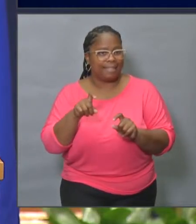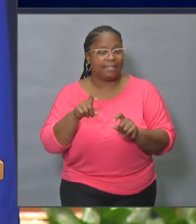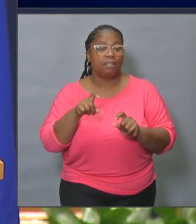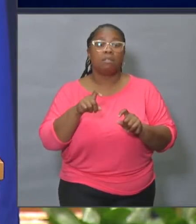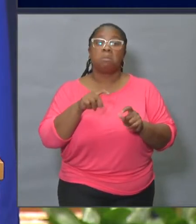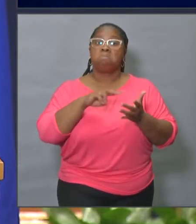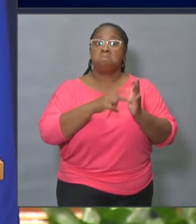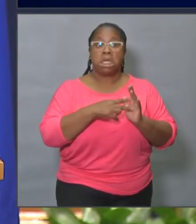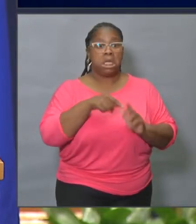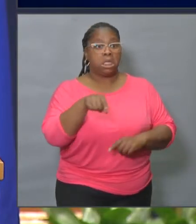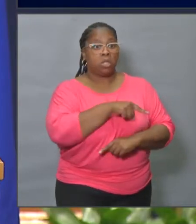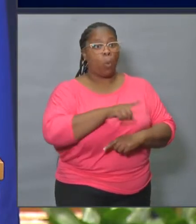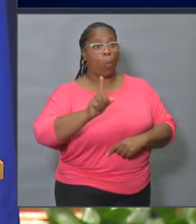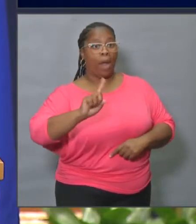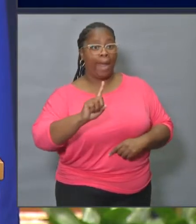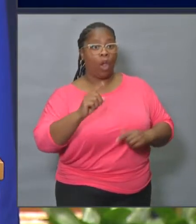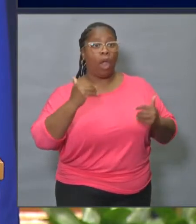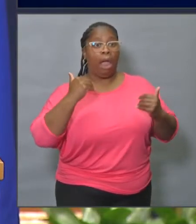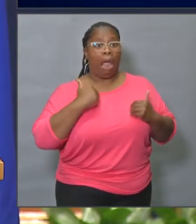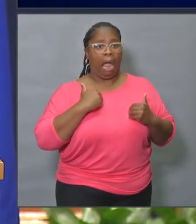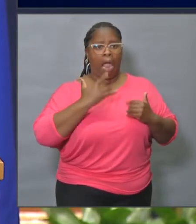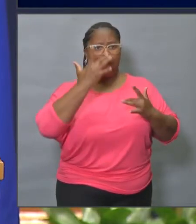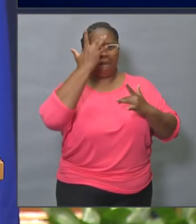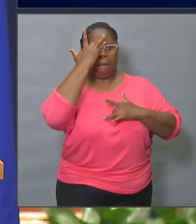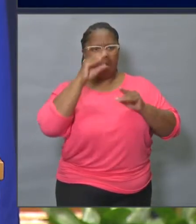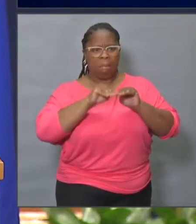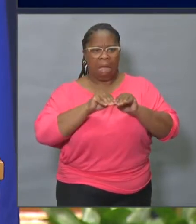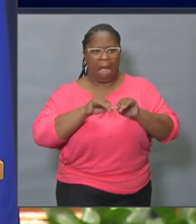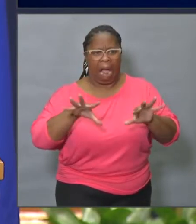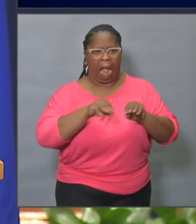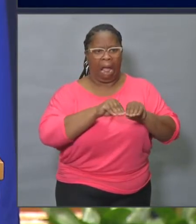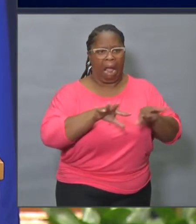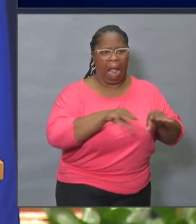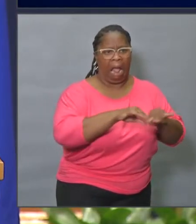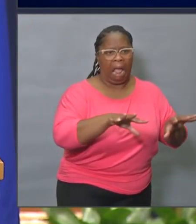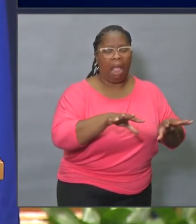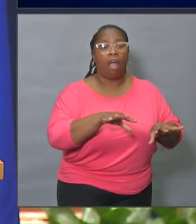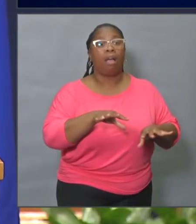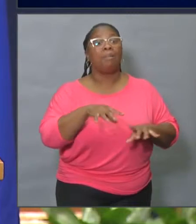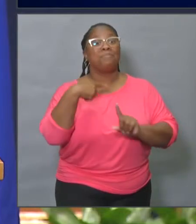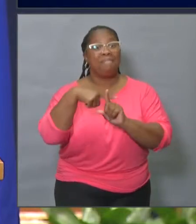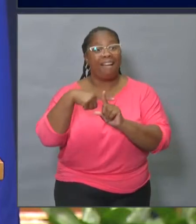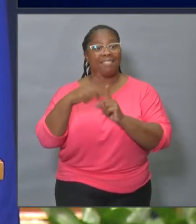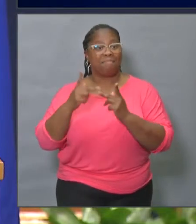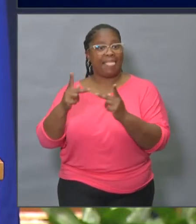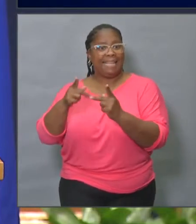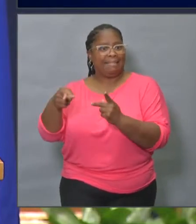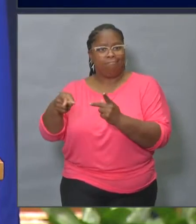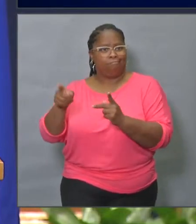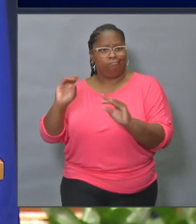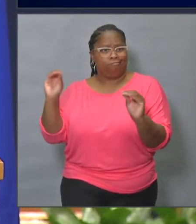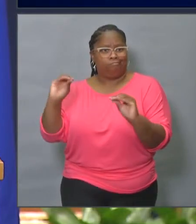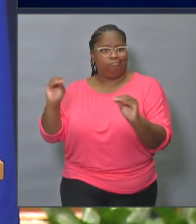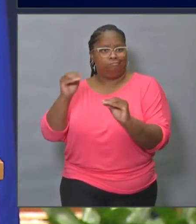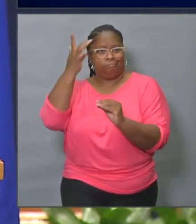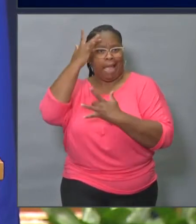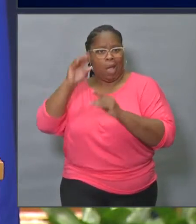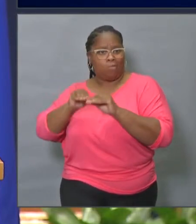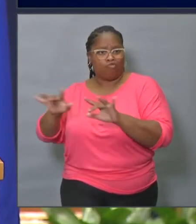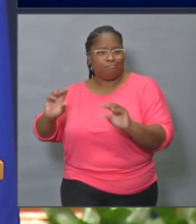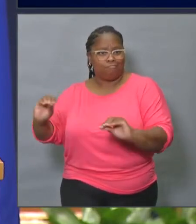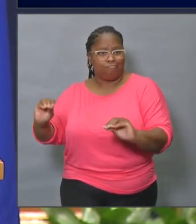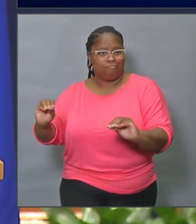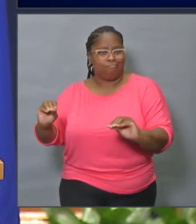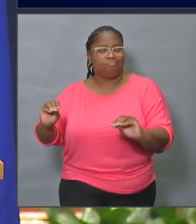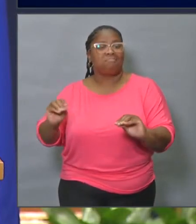had outbreaks and facilities that have not yet had any outbreaks. And I want to note that the testing is a collaboration